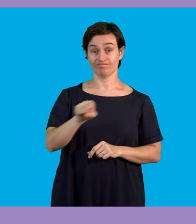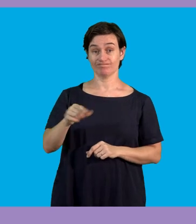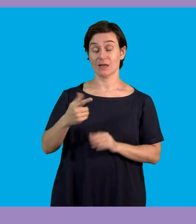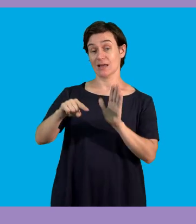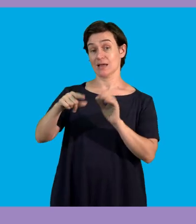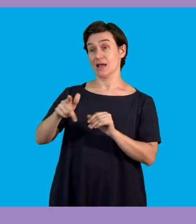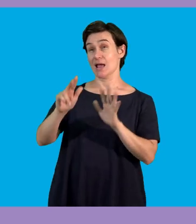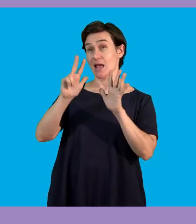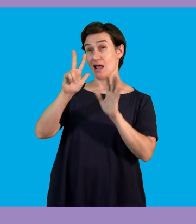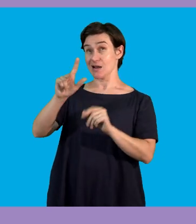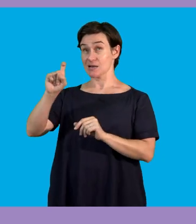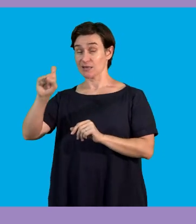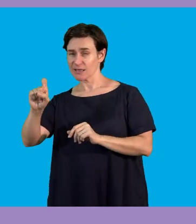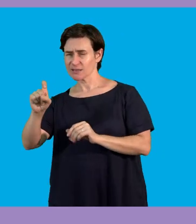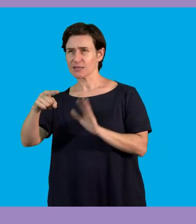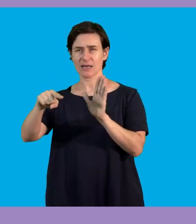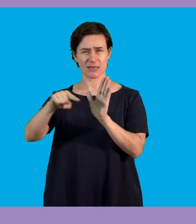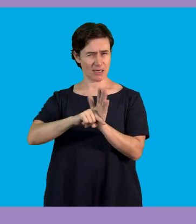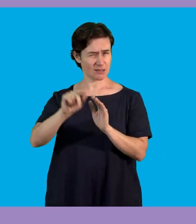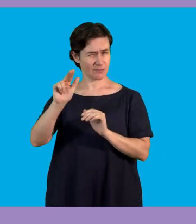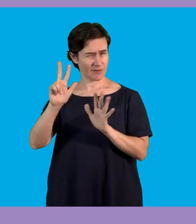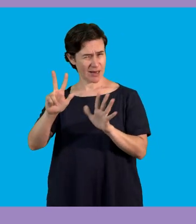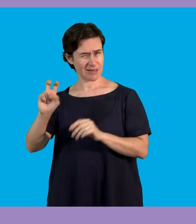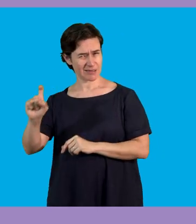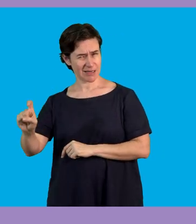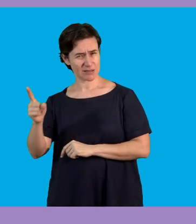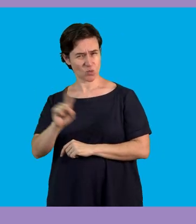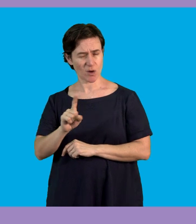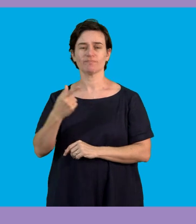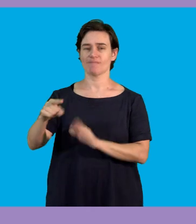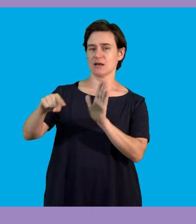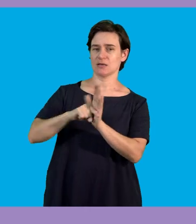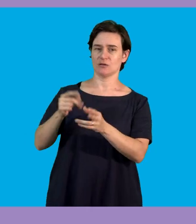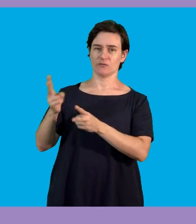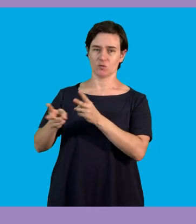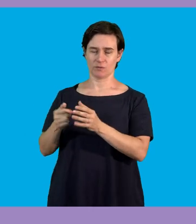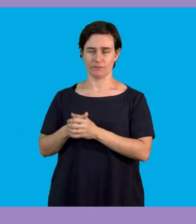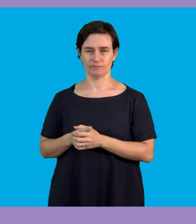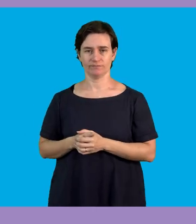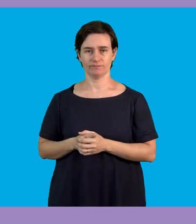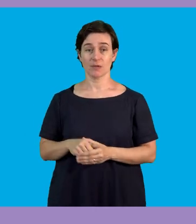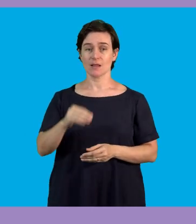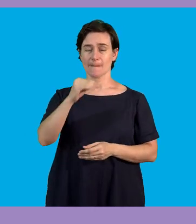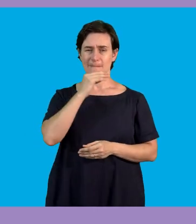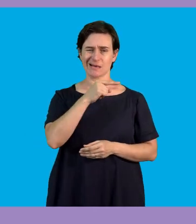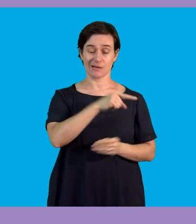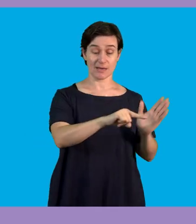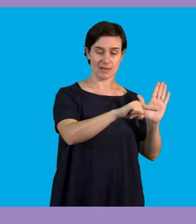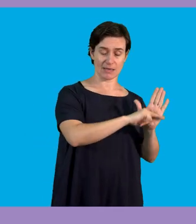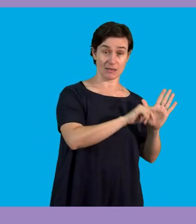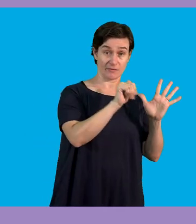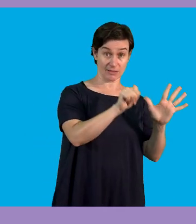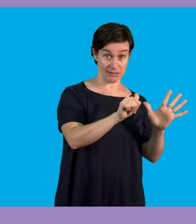minus 8x, which gives us 0. So we'll remain with negative 12. And then the multiplicative inverse of